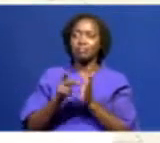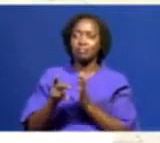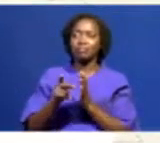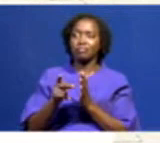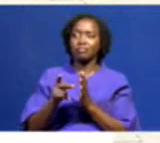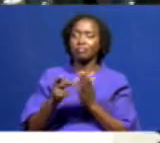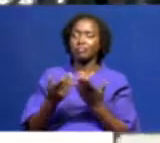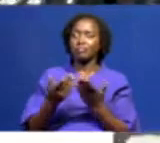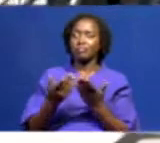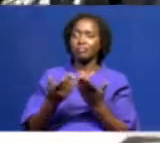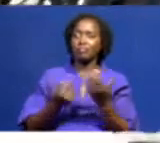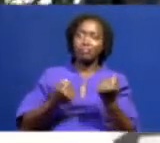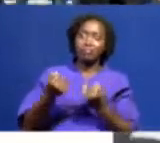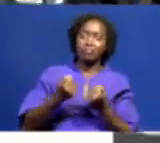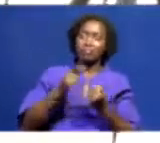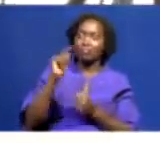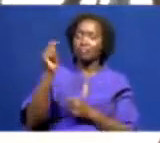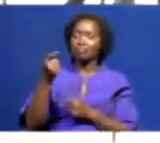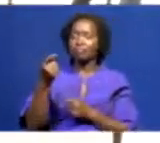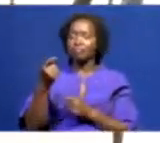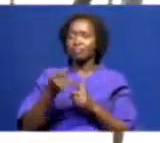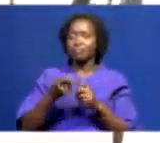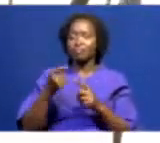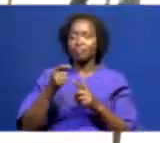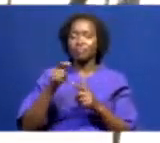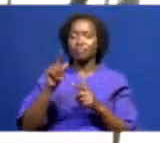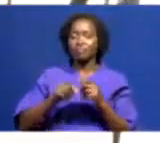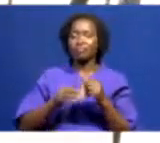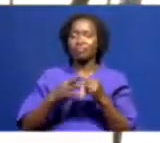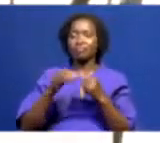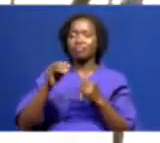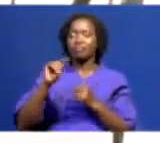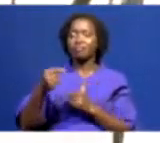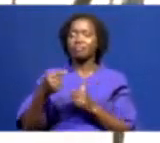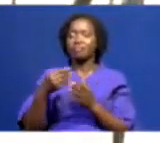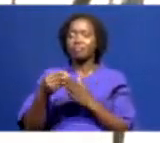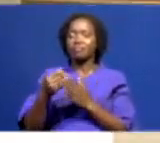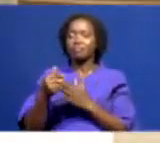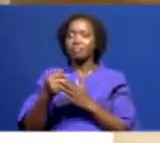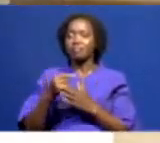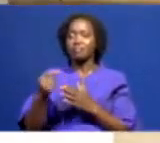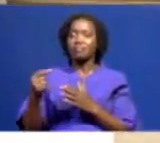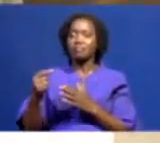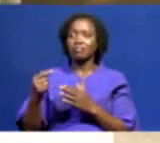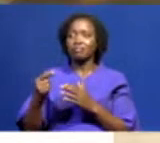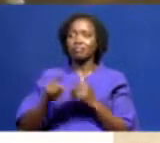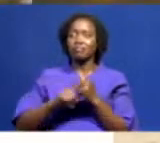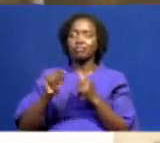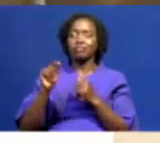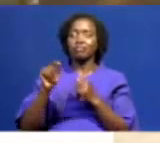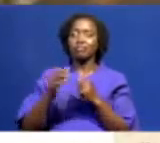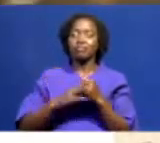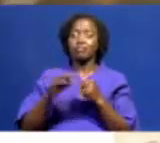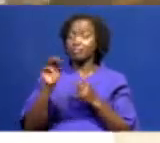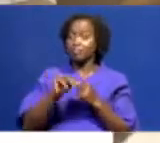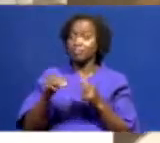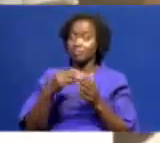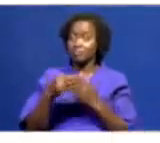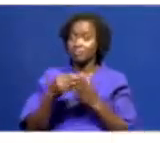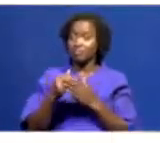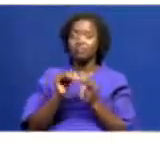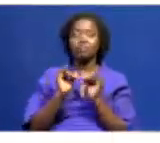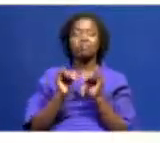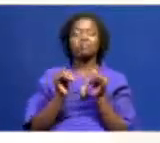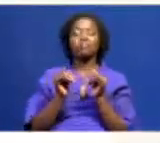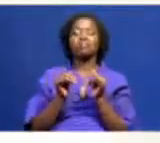popular hybrid cars in Kenya range from as low as 800,000 shillings to as high as 6.8 million shillings for the newer